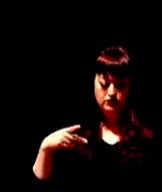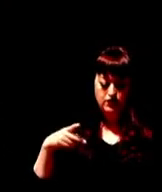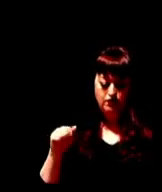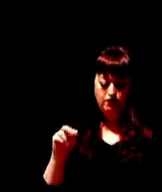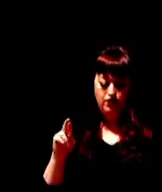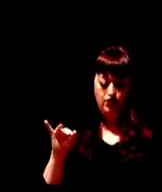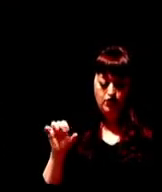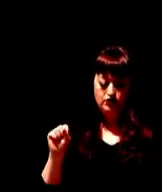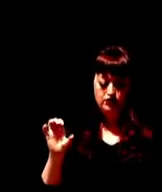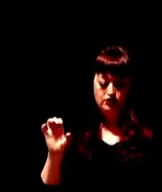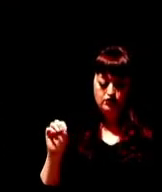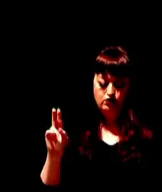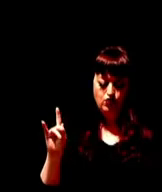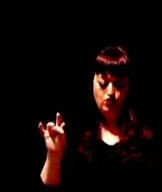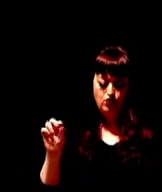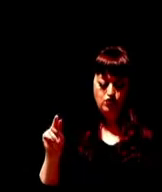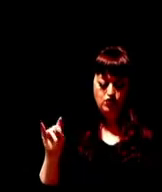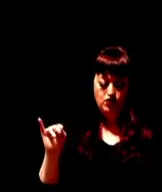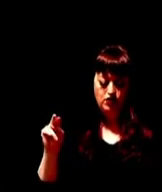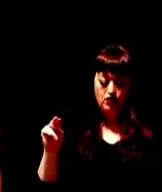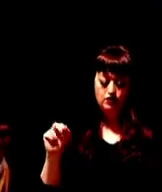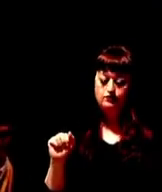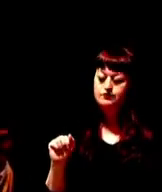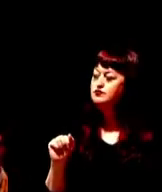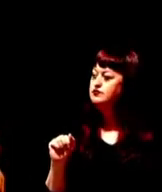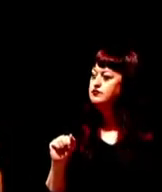Paris Cronin.